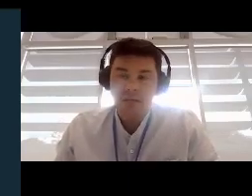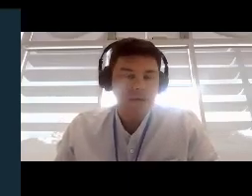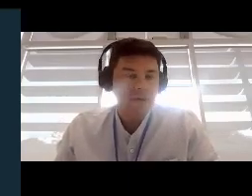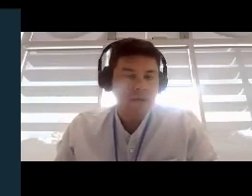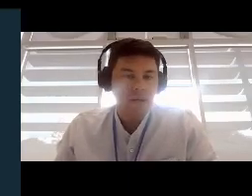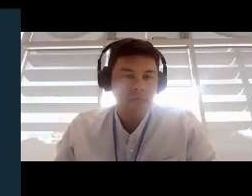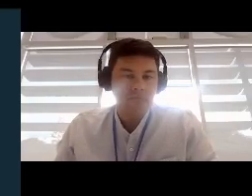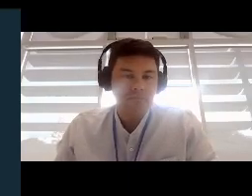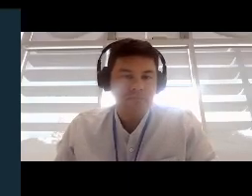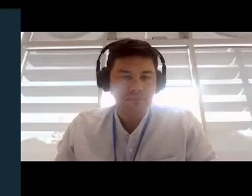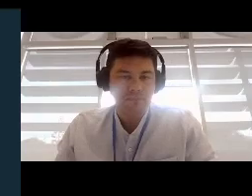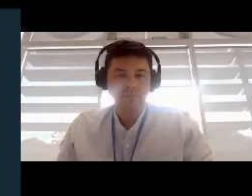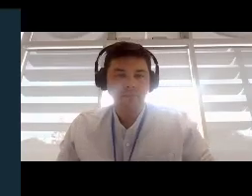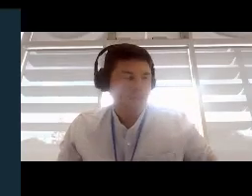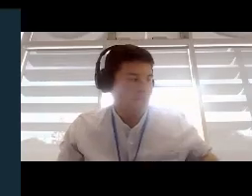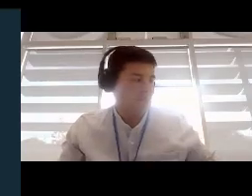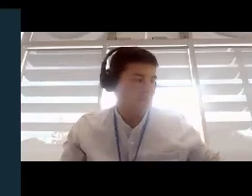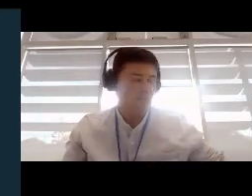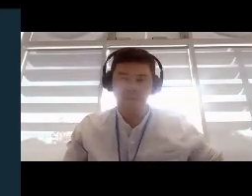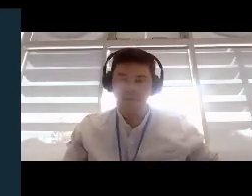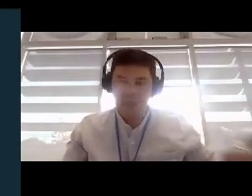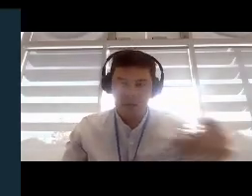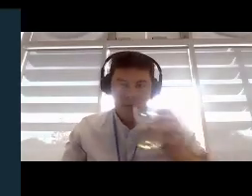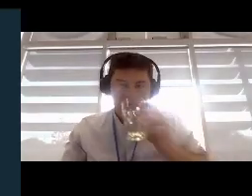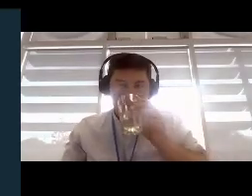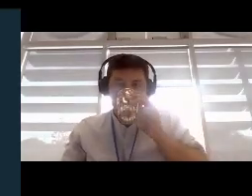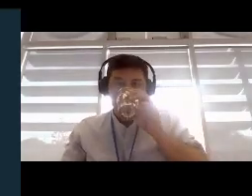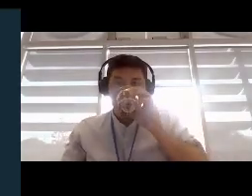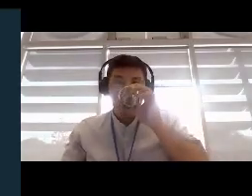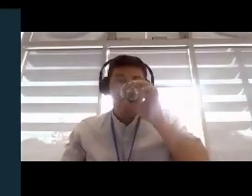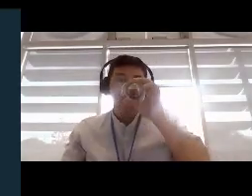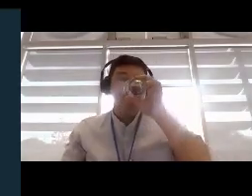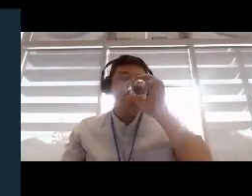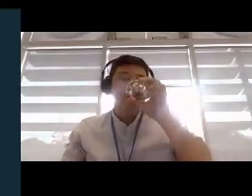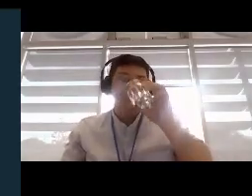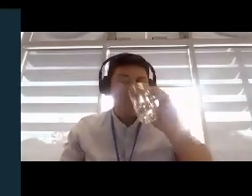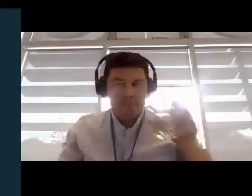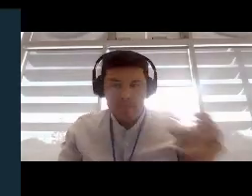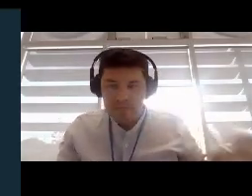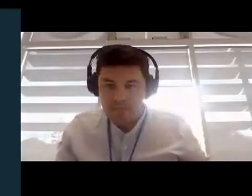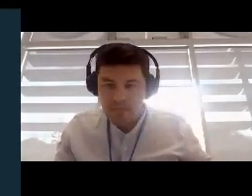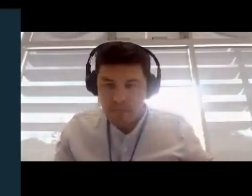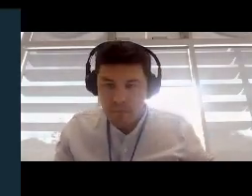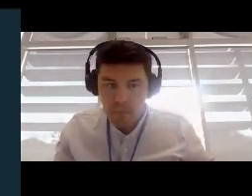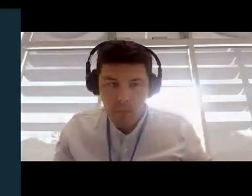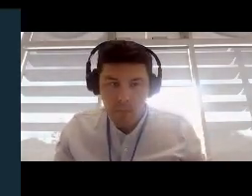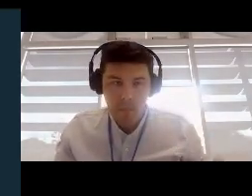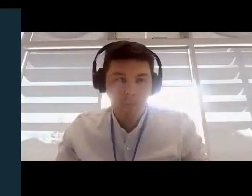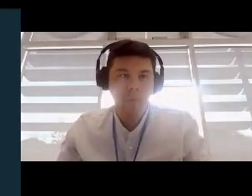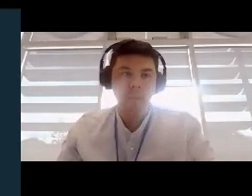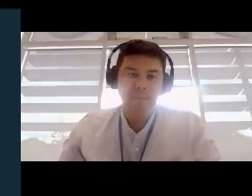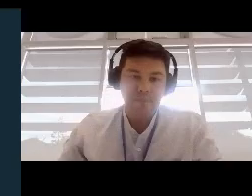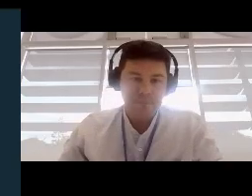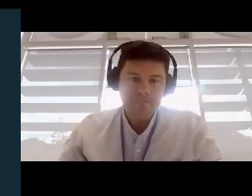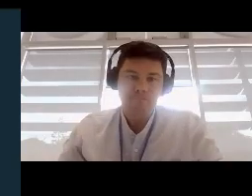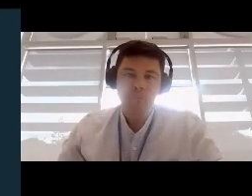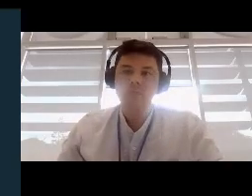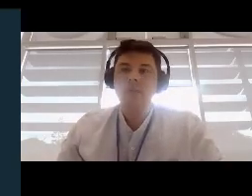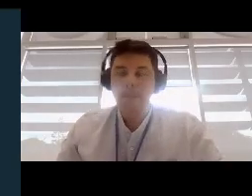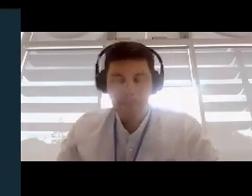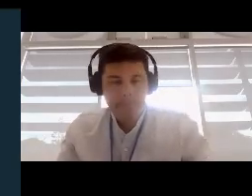give some answers, if that's okay. Yeah, please do. Go ahead. So the first one is from Gary asking if you could share the